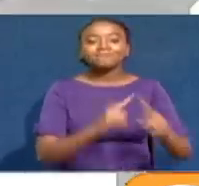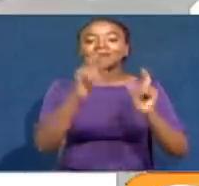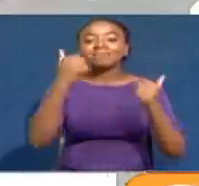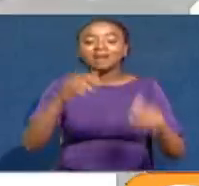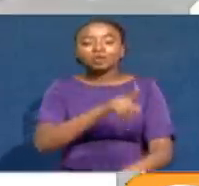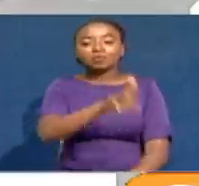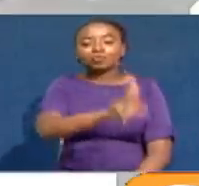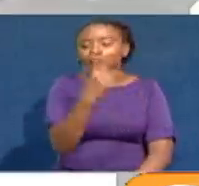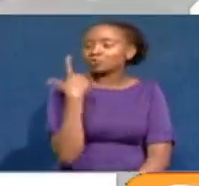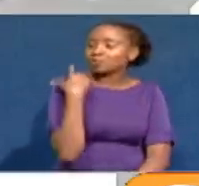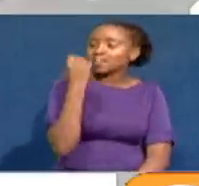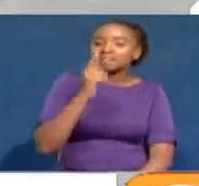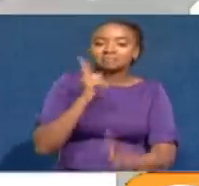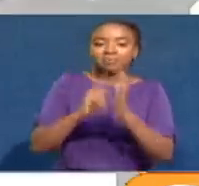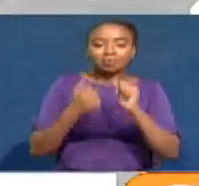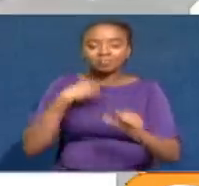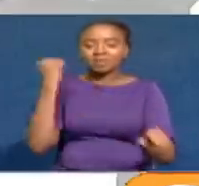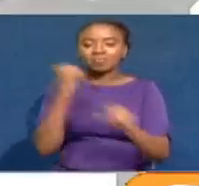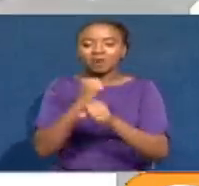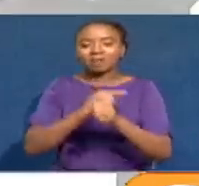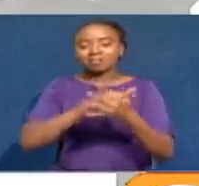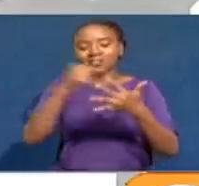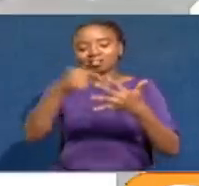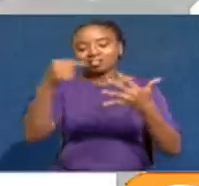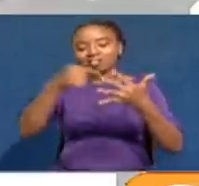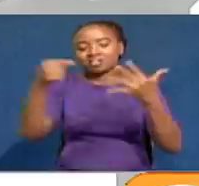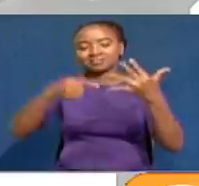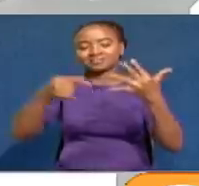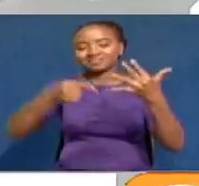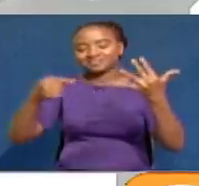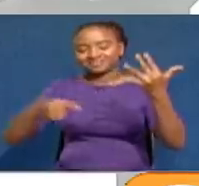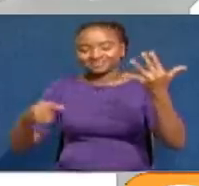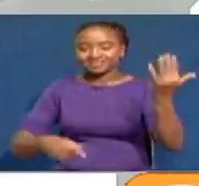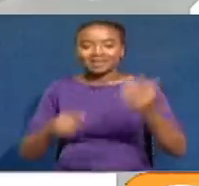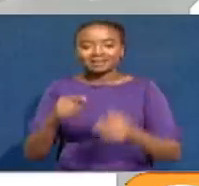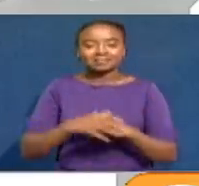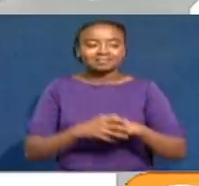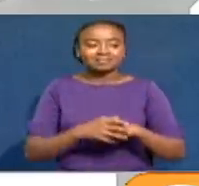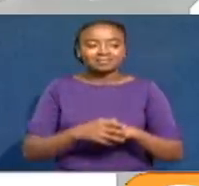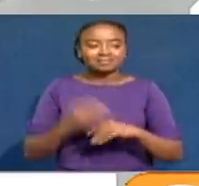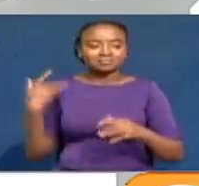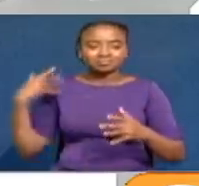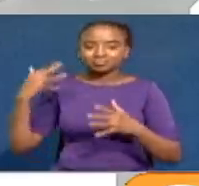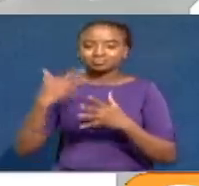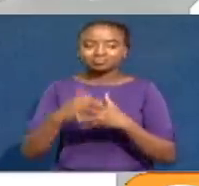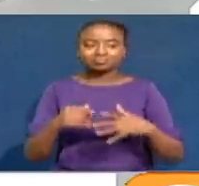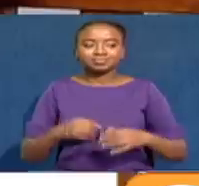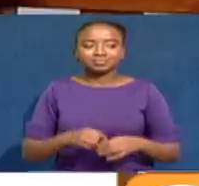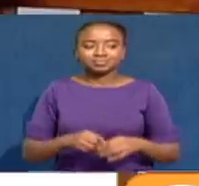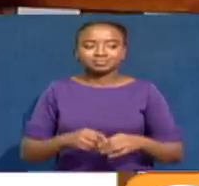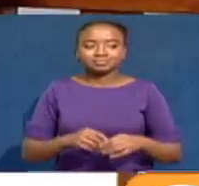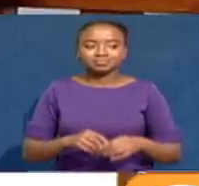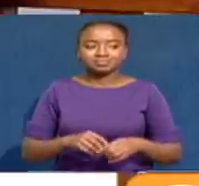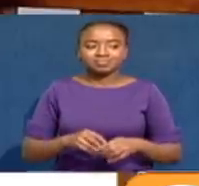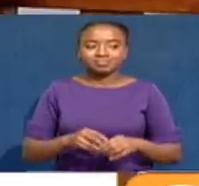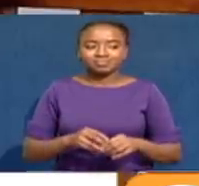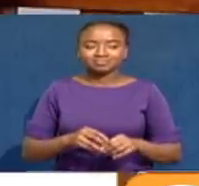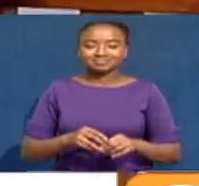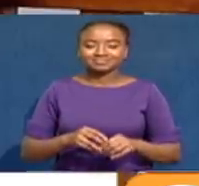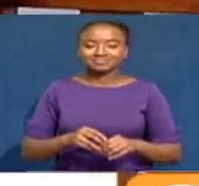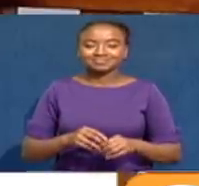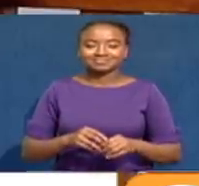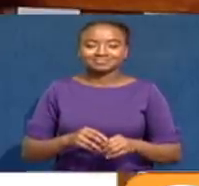quick to say the other day that he's done more in the last, since 2018. Than 70 years. Yes. He was right.